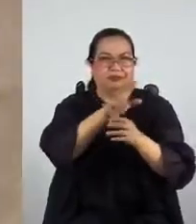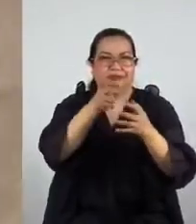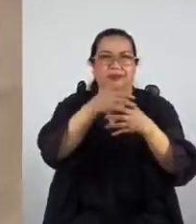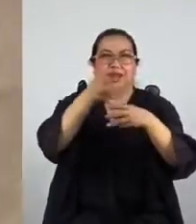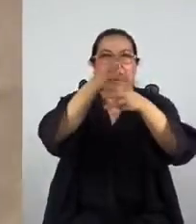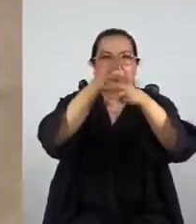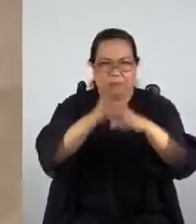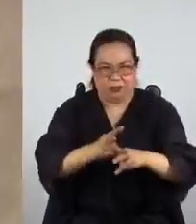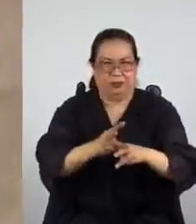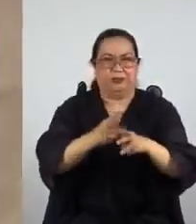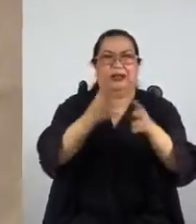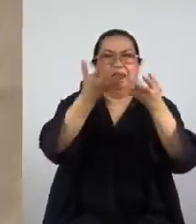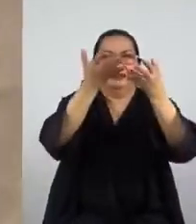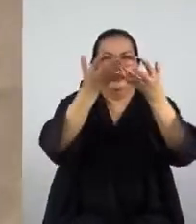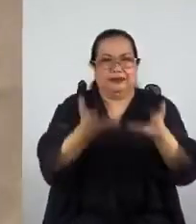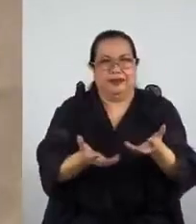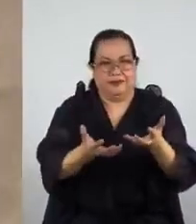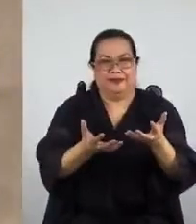them down.